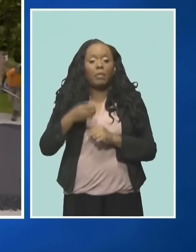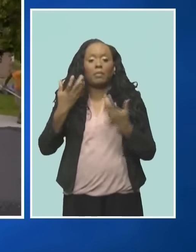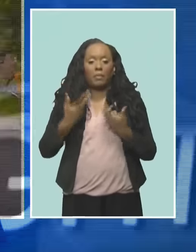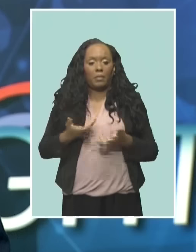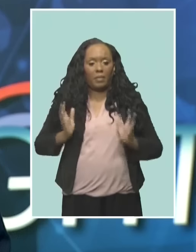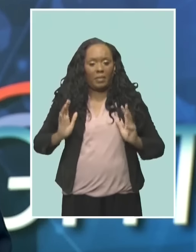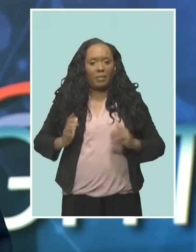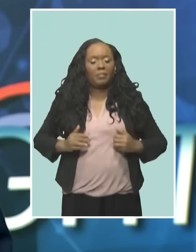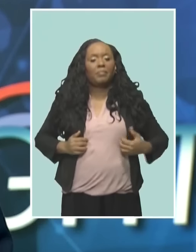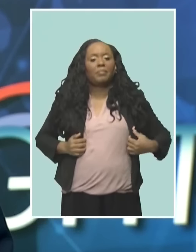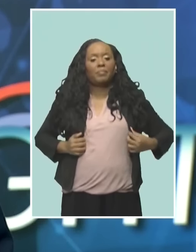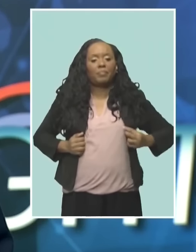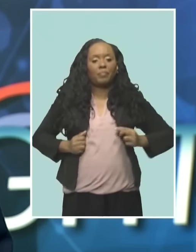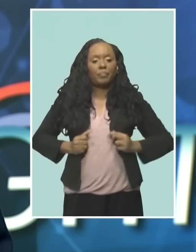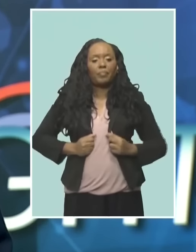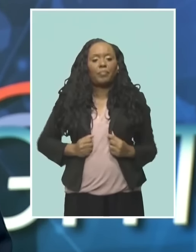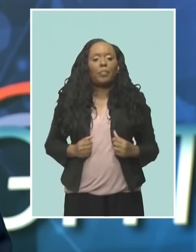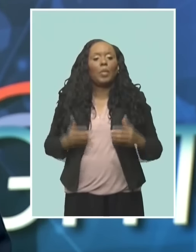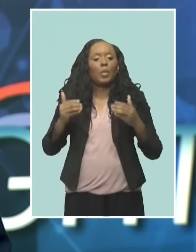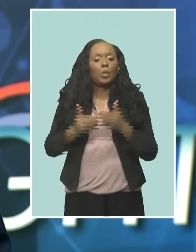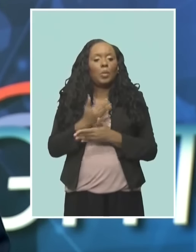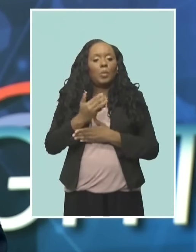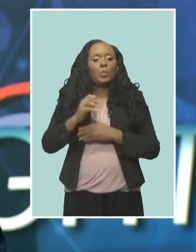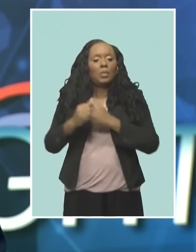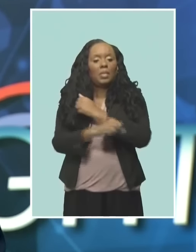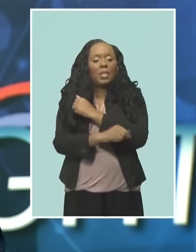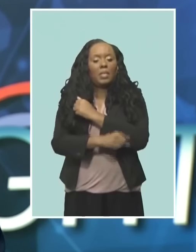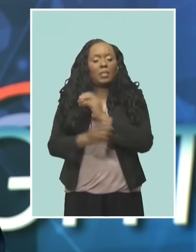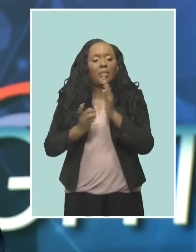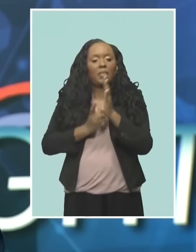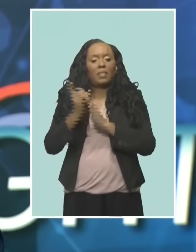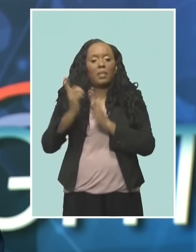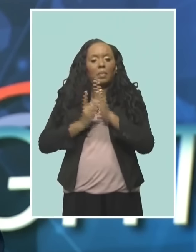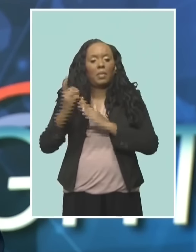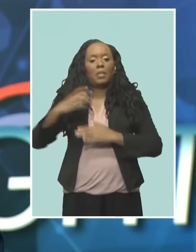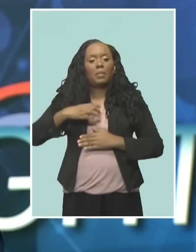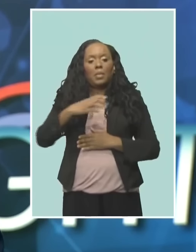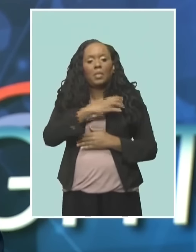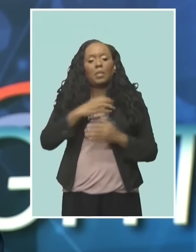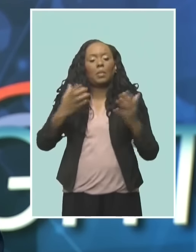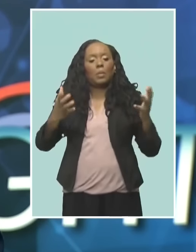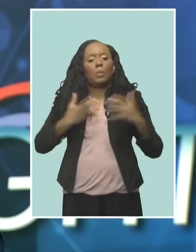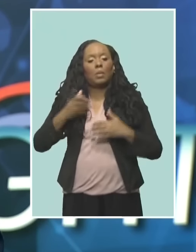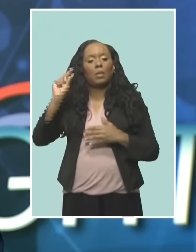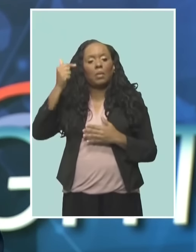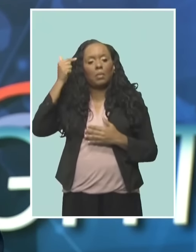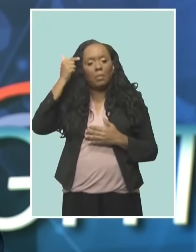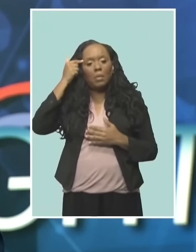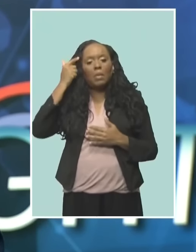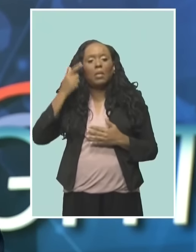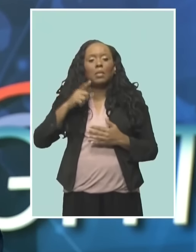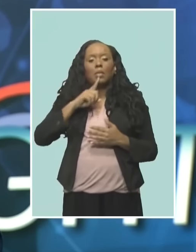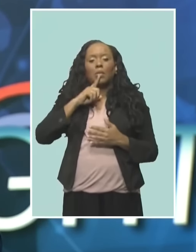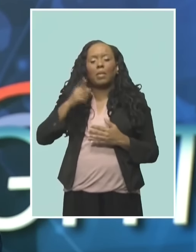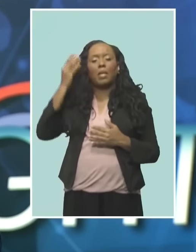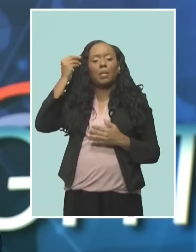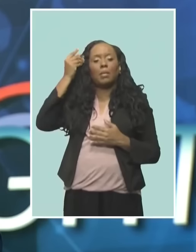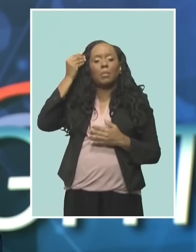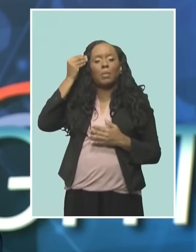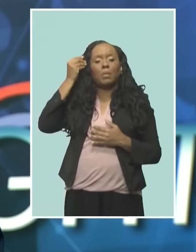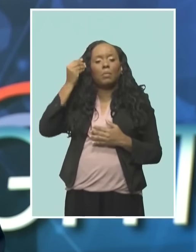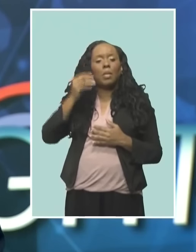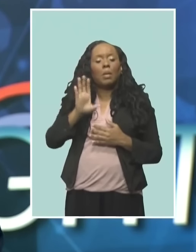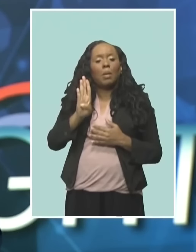News. The newly formed St. Andrew Development Commission wants government to revisit the Belle Plaine Community Plan and